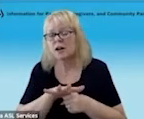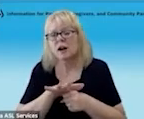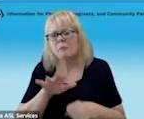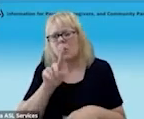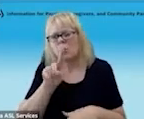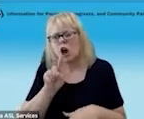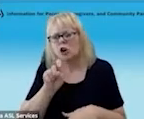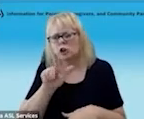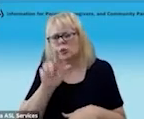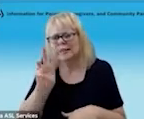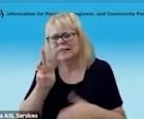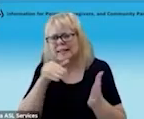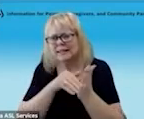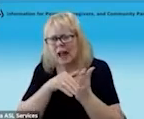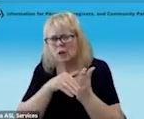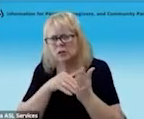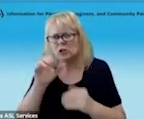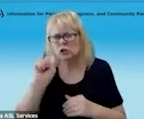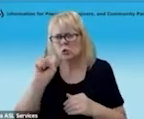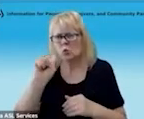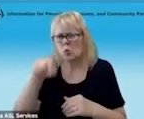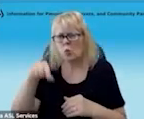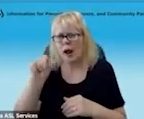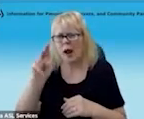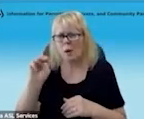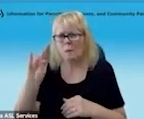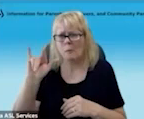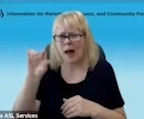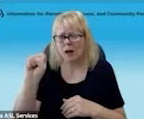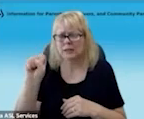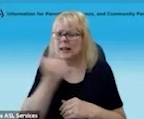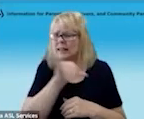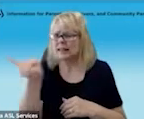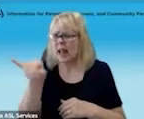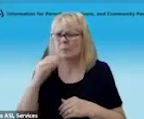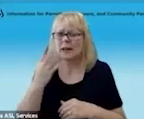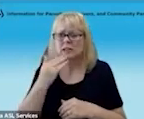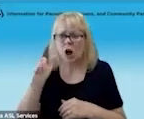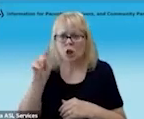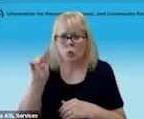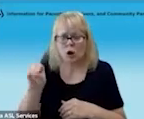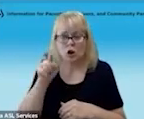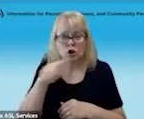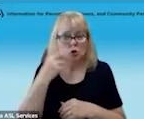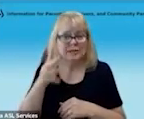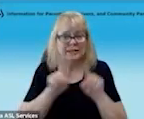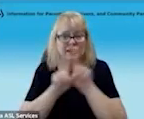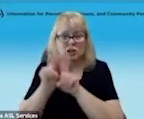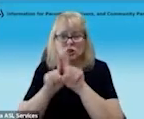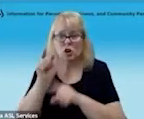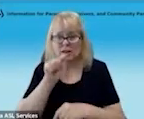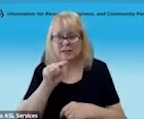serve. We serve 65,000 customer owners or patients. And the geographical region is